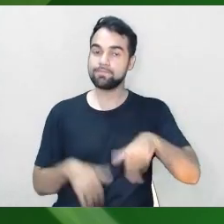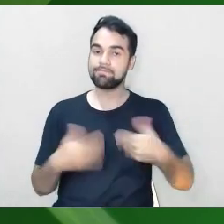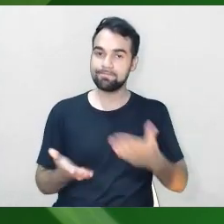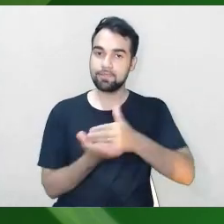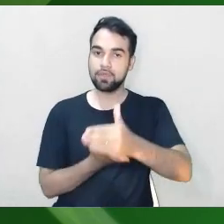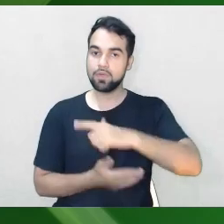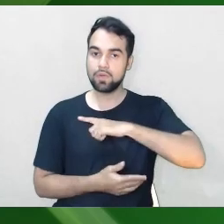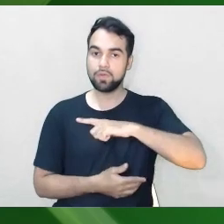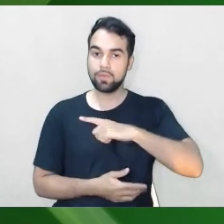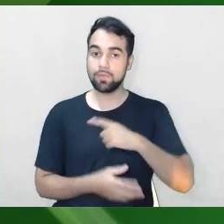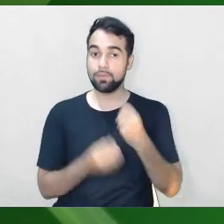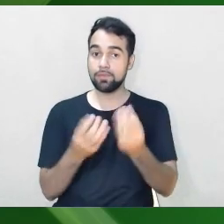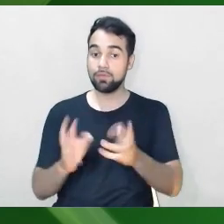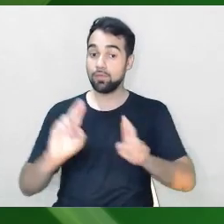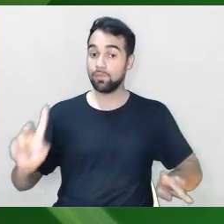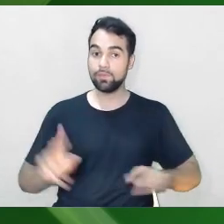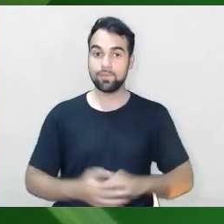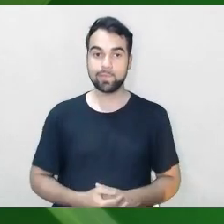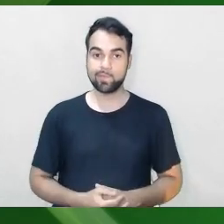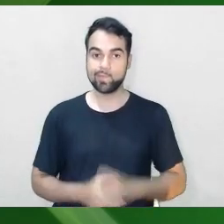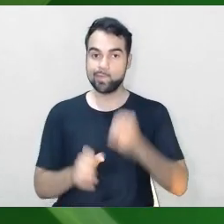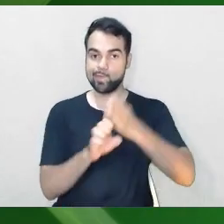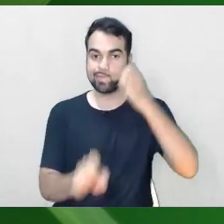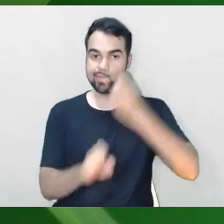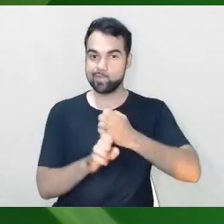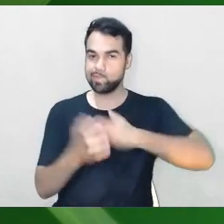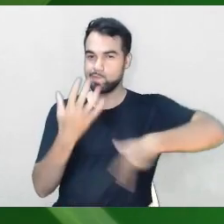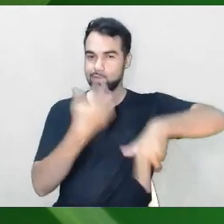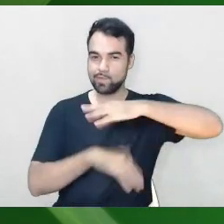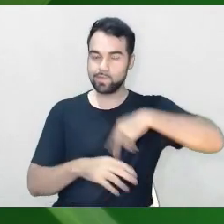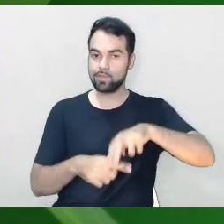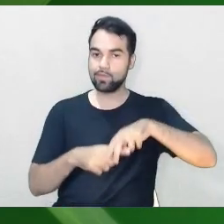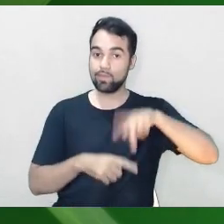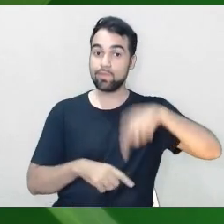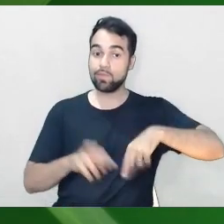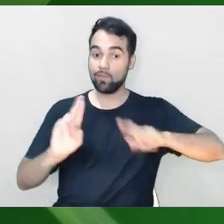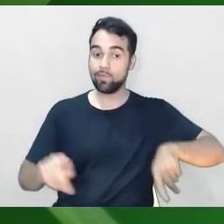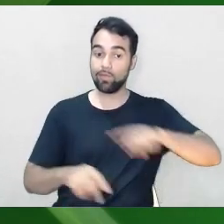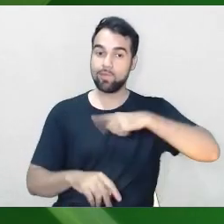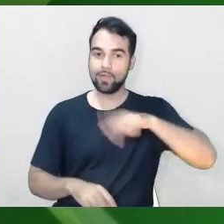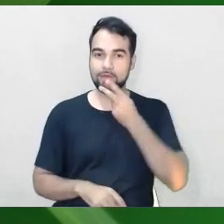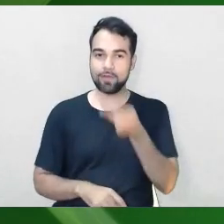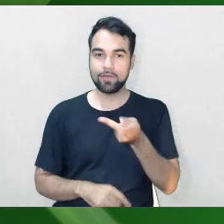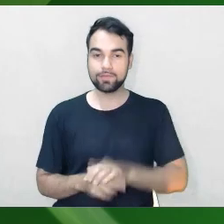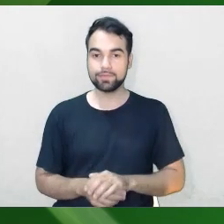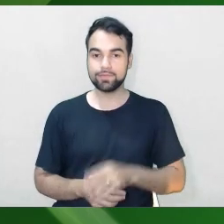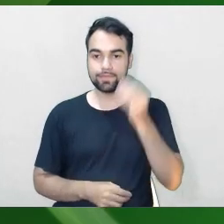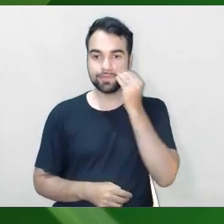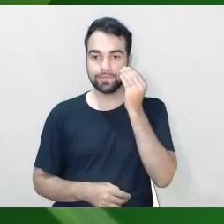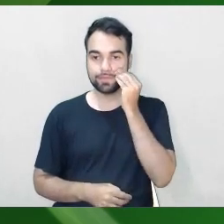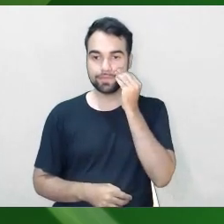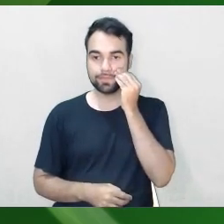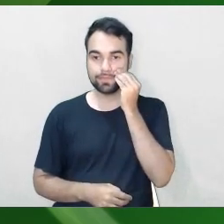that we have this differentiated delivery with the engineering of chaos. That's why it's